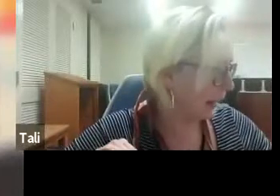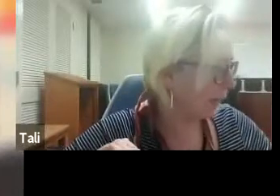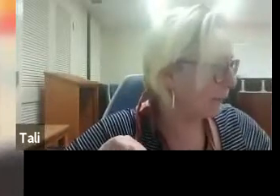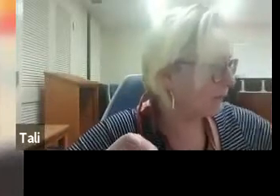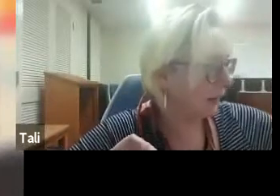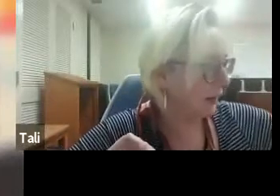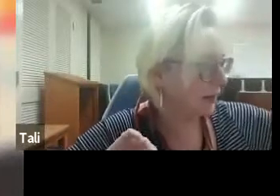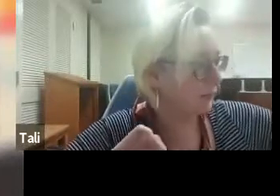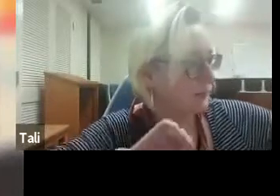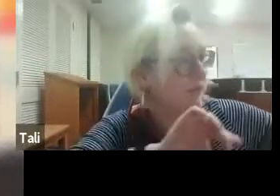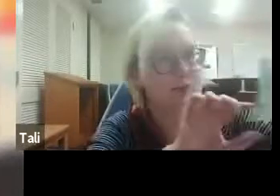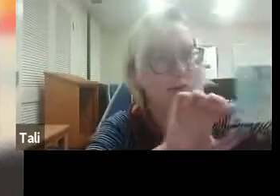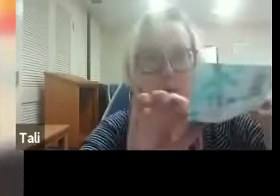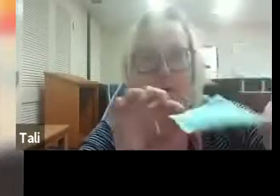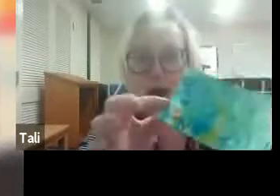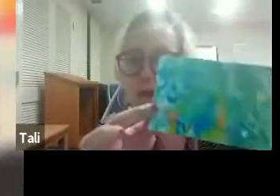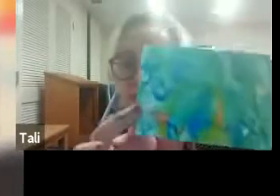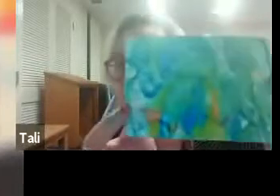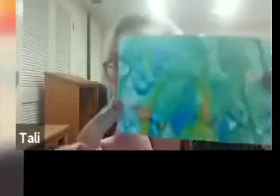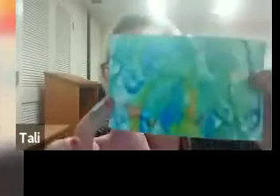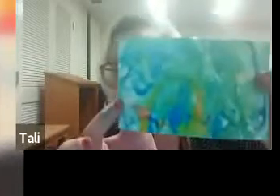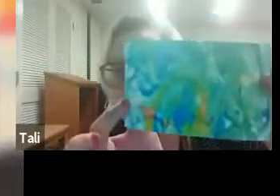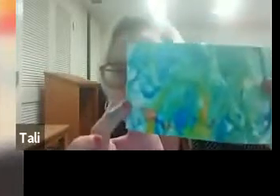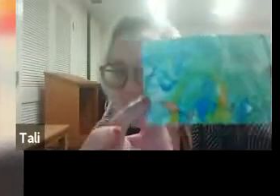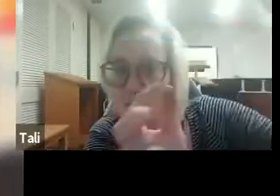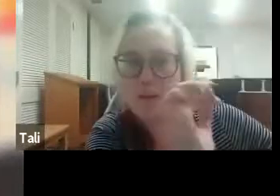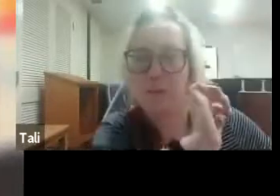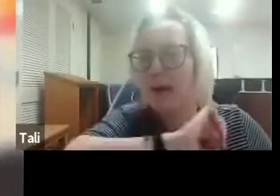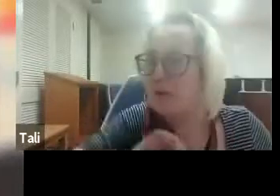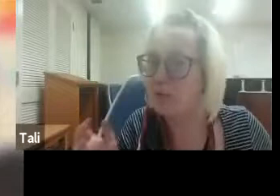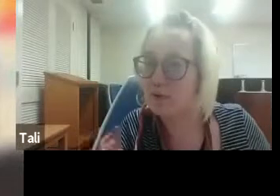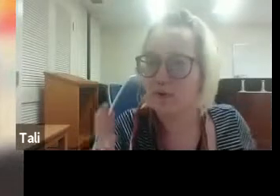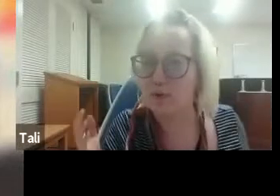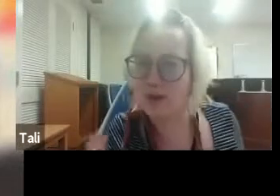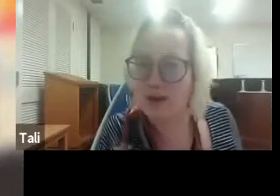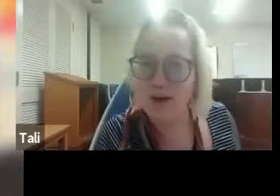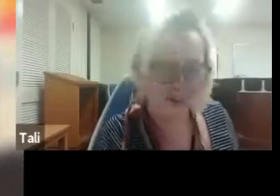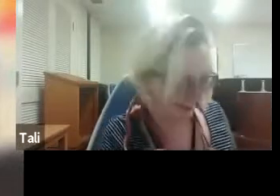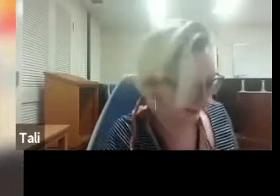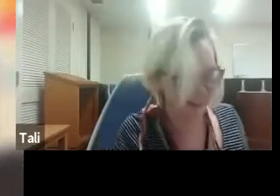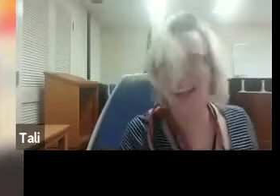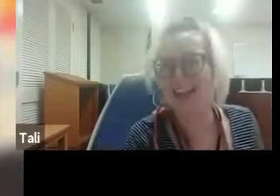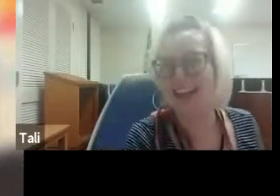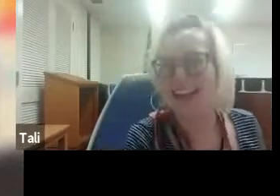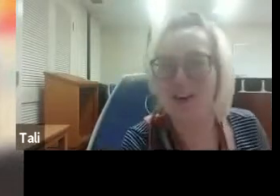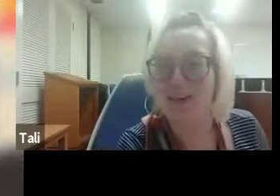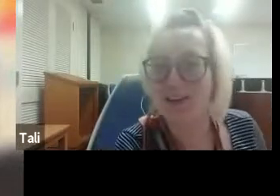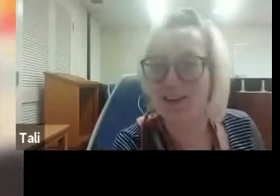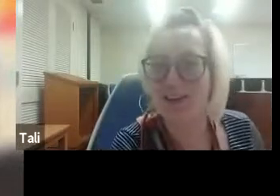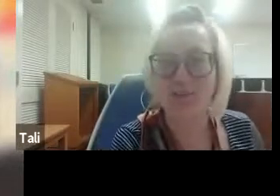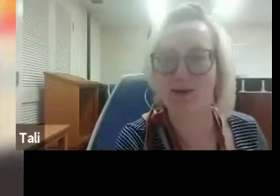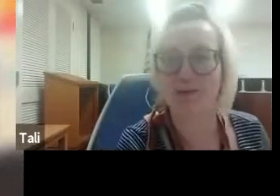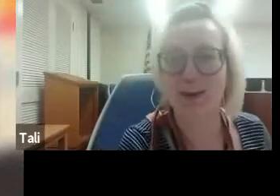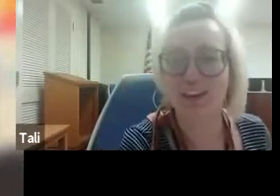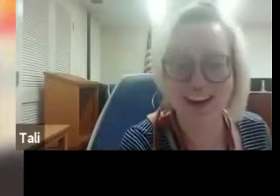I kind of miss that. I think my first one has some of it, but I don't know if I'm doing it wrong or I may be